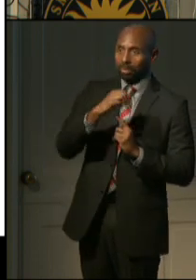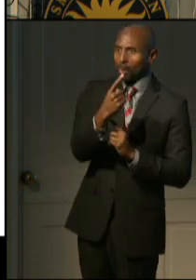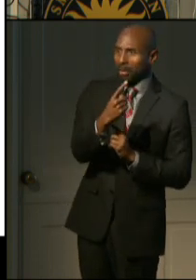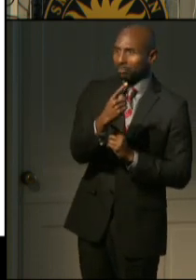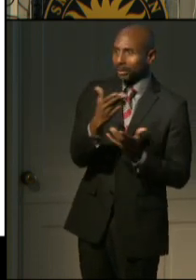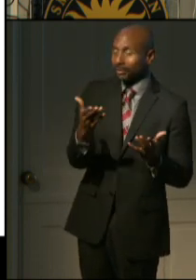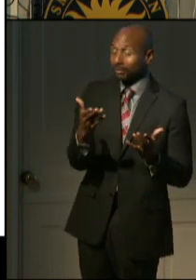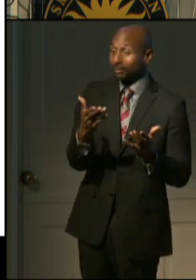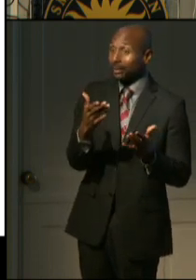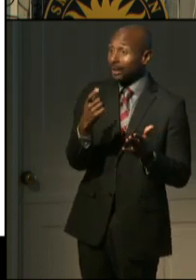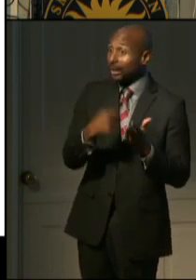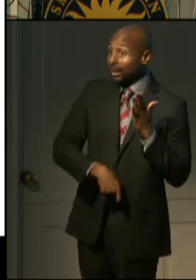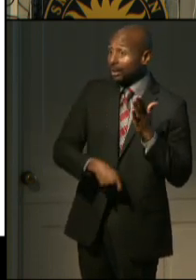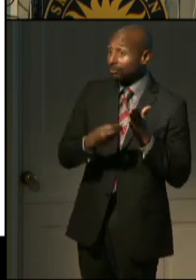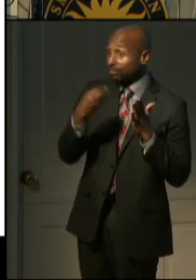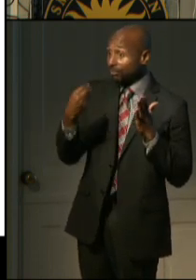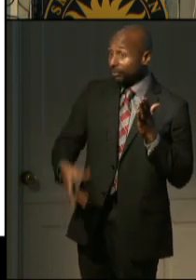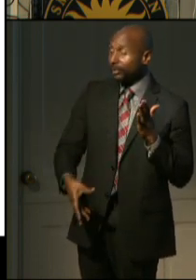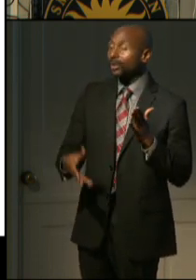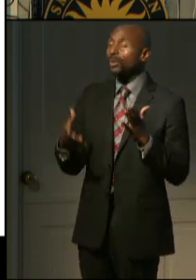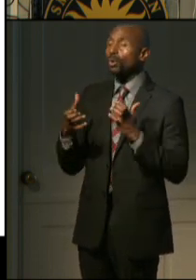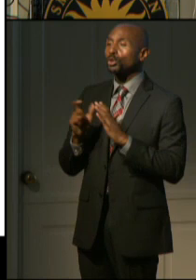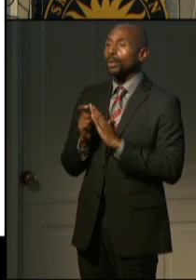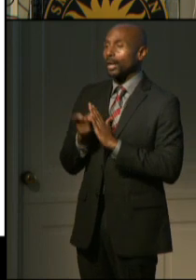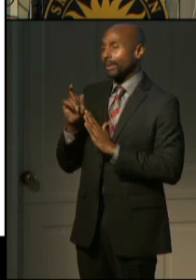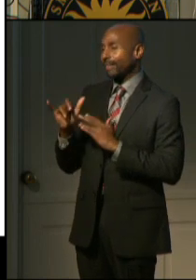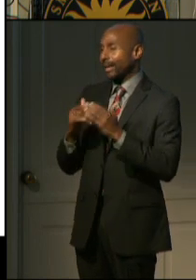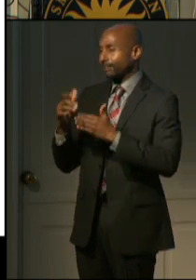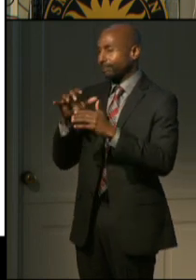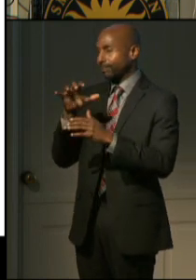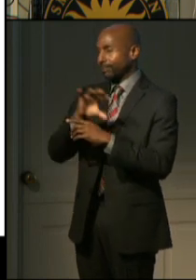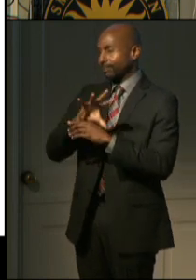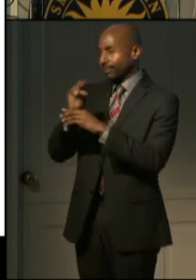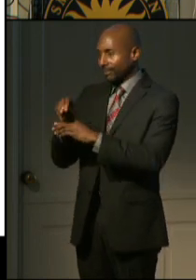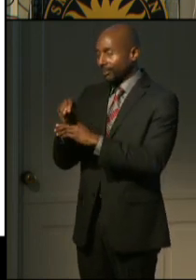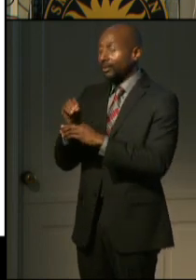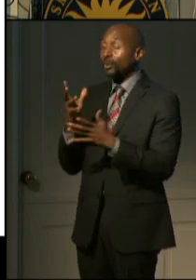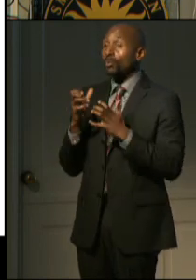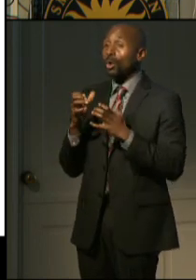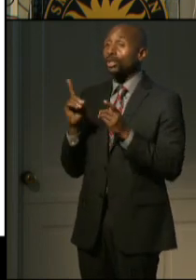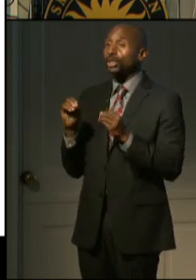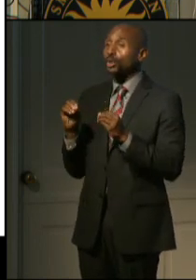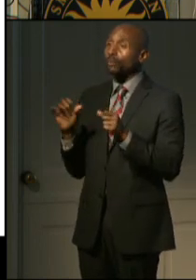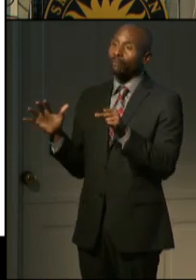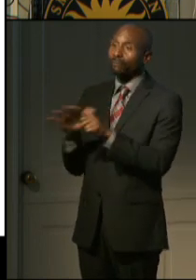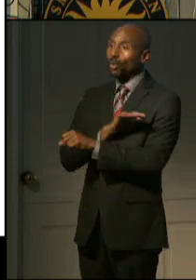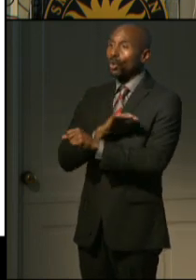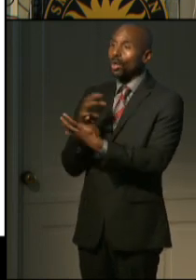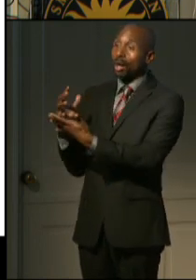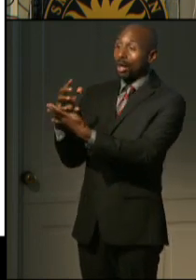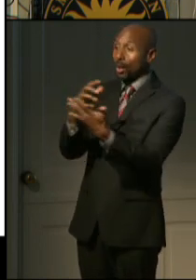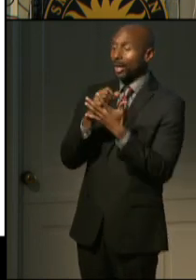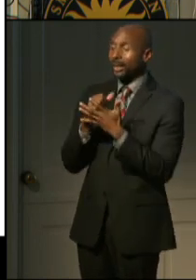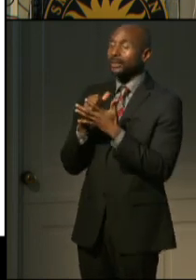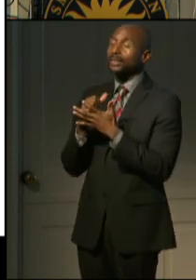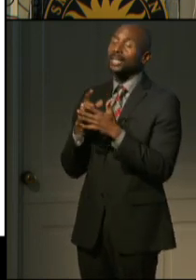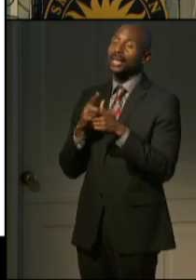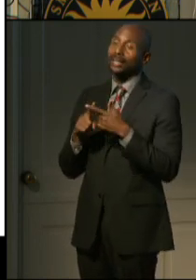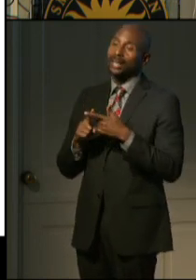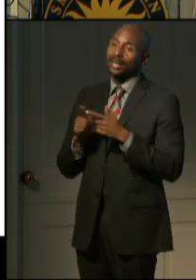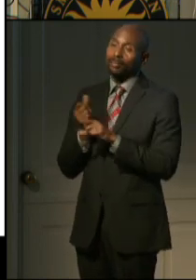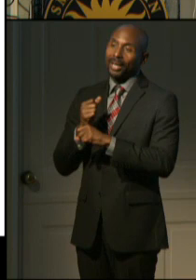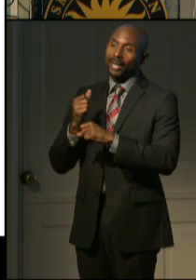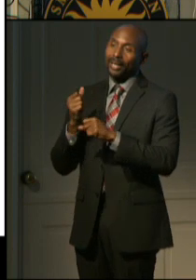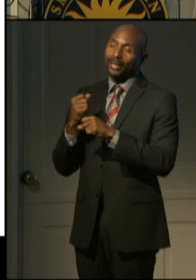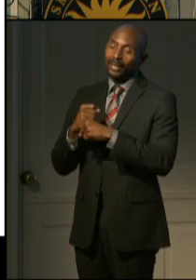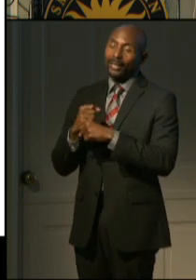to hopefully automating that capture and being able to do entire collections and make them available in 3D. And all